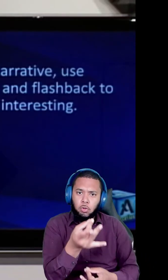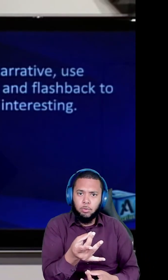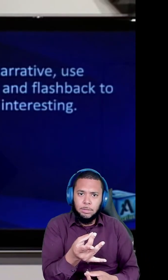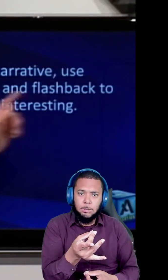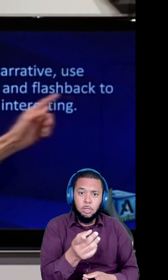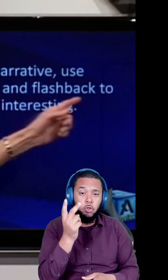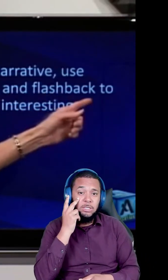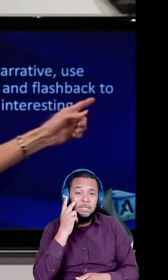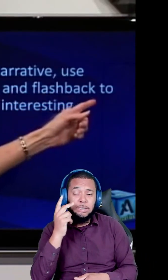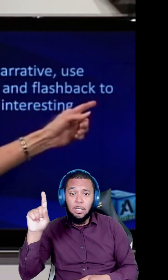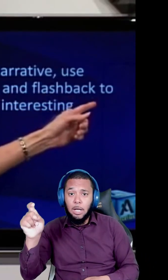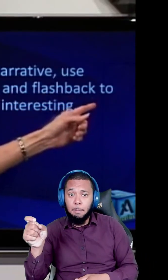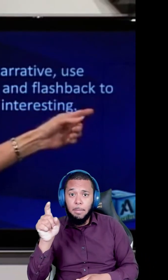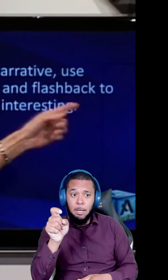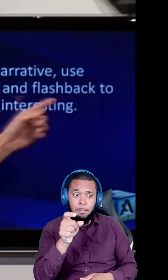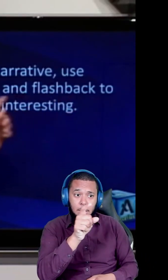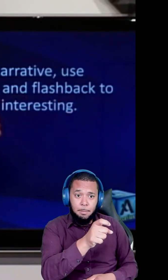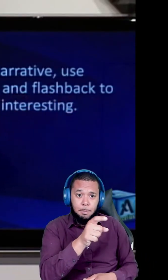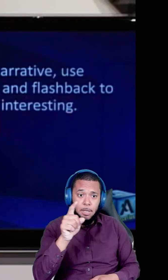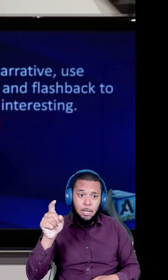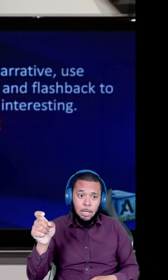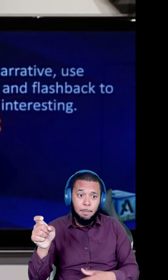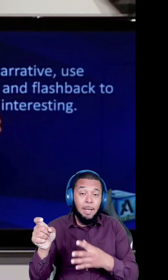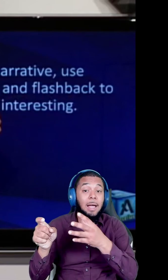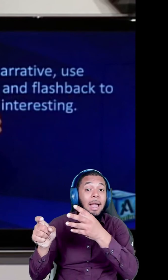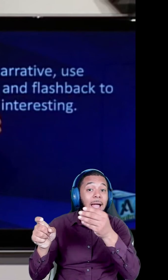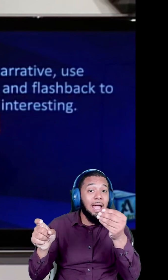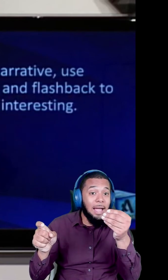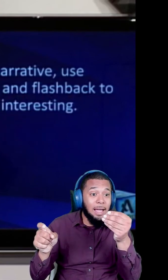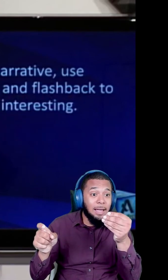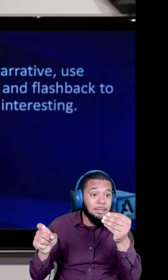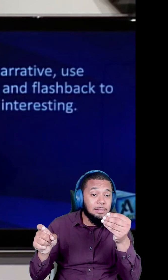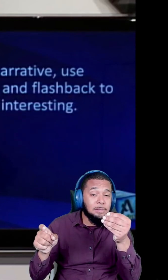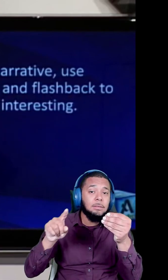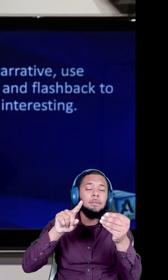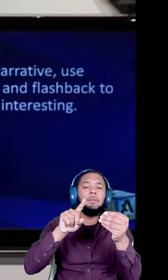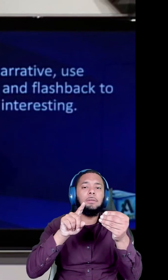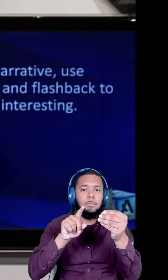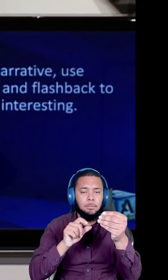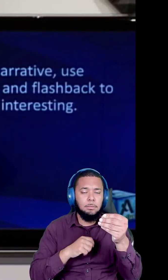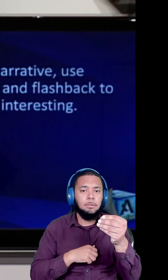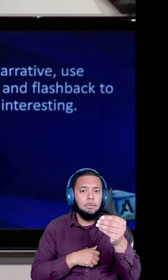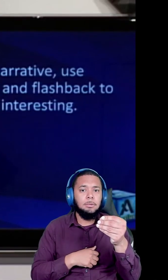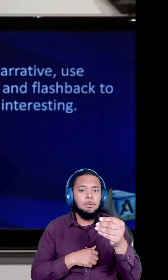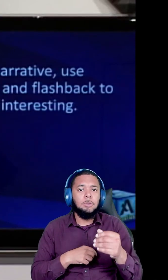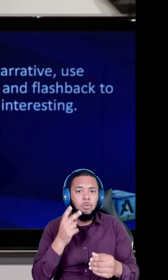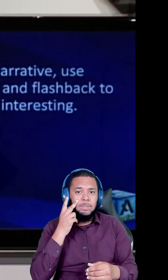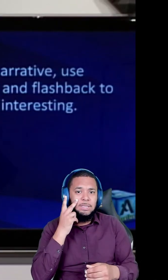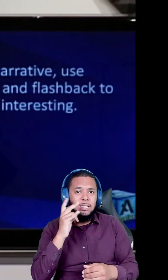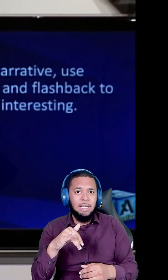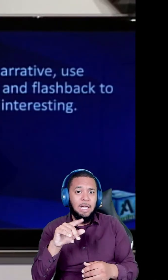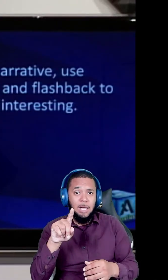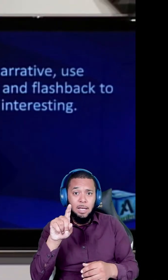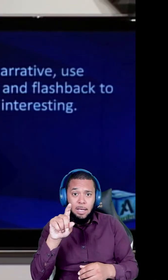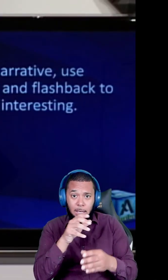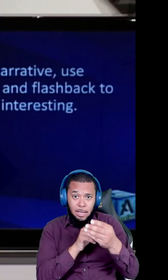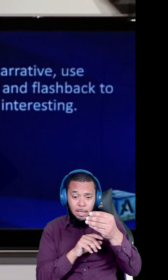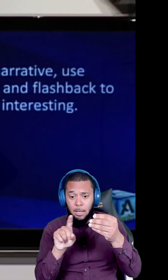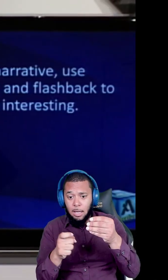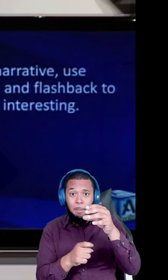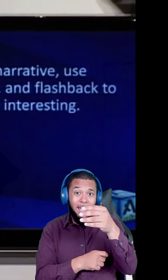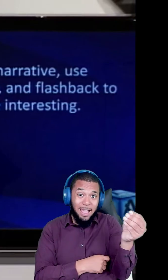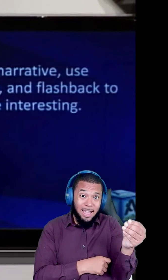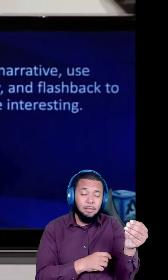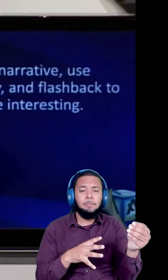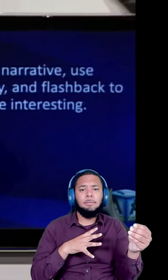after each item except the last one? But it also includes, but it does include the one next to the and. Do some